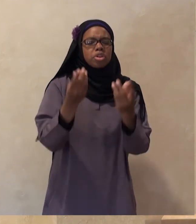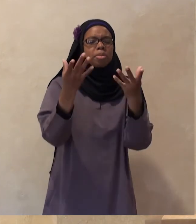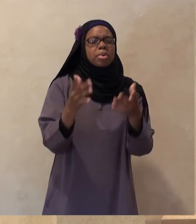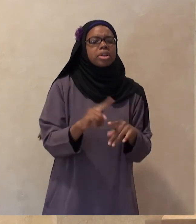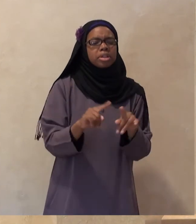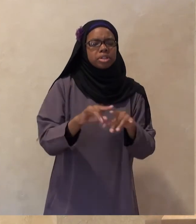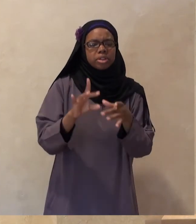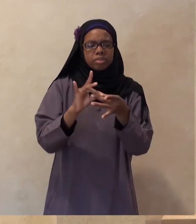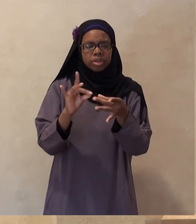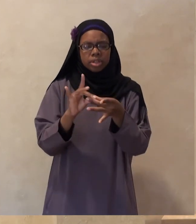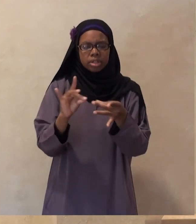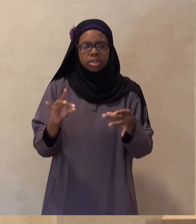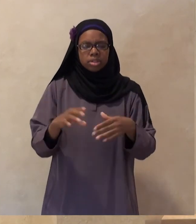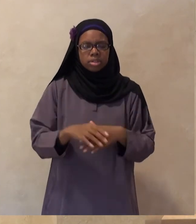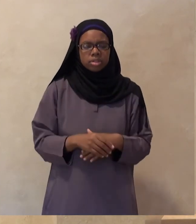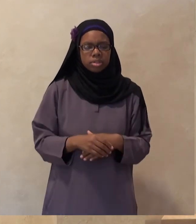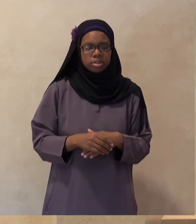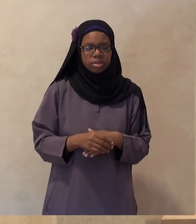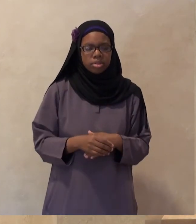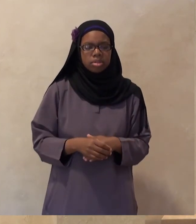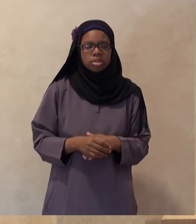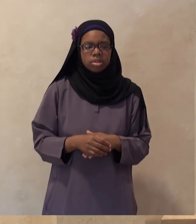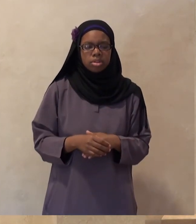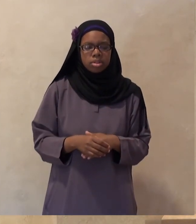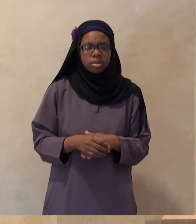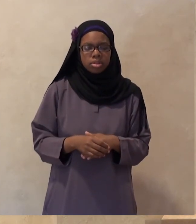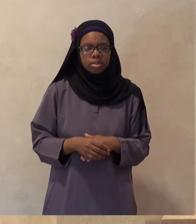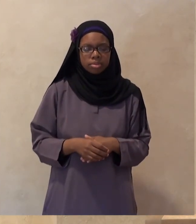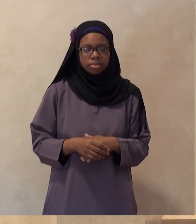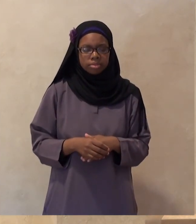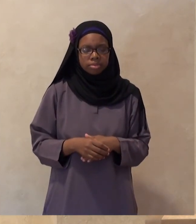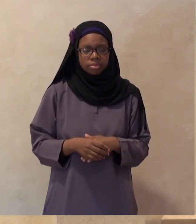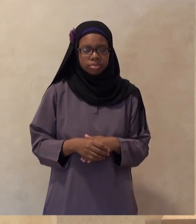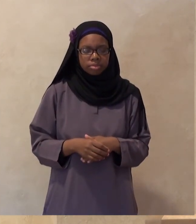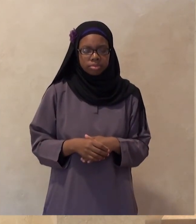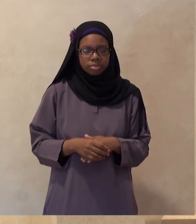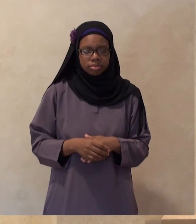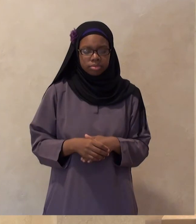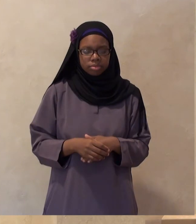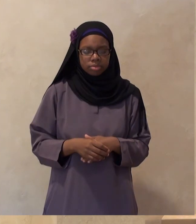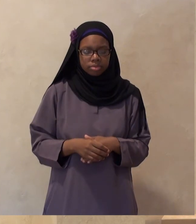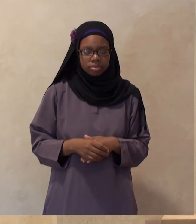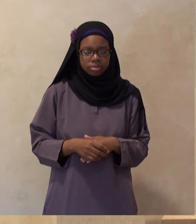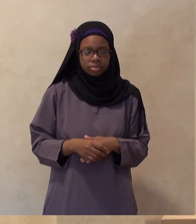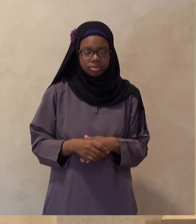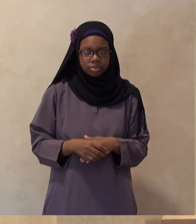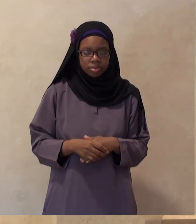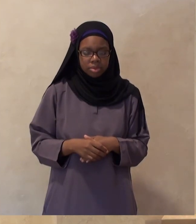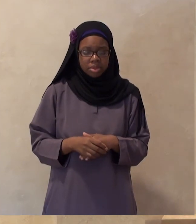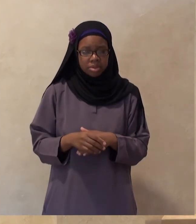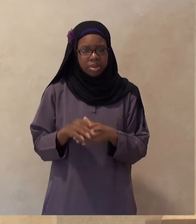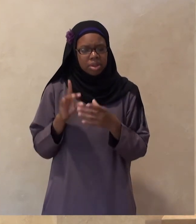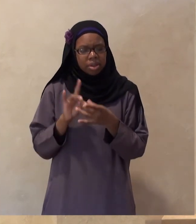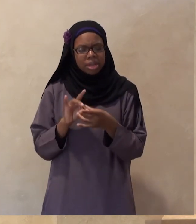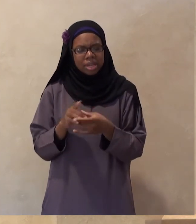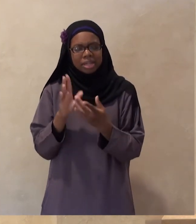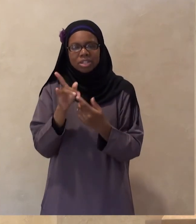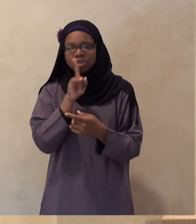narrations and athar that are the quotes from the Sahaba kiram ridwanullahi ta'ala alayhim ajma'in regarding its